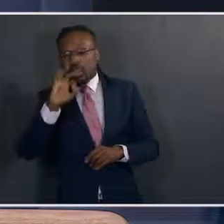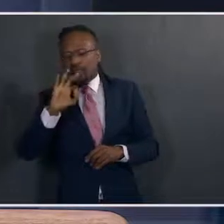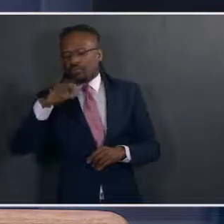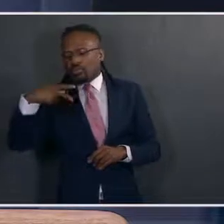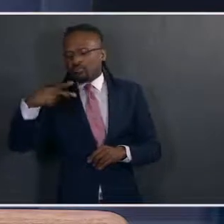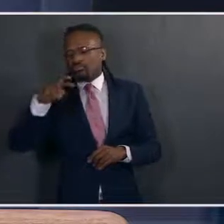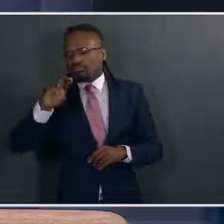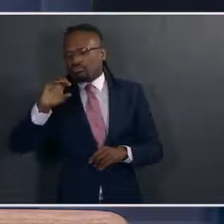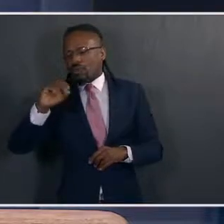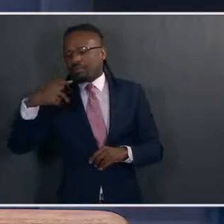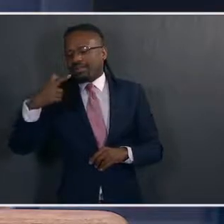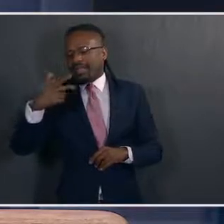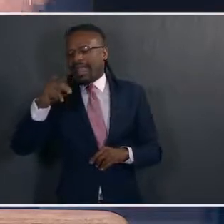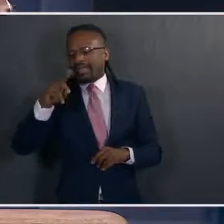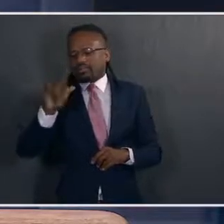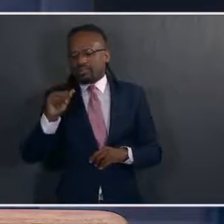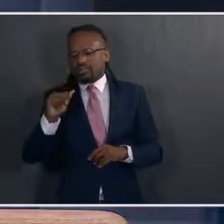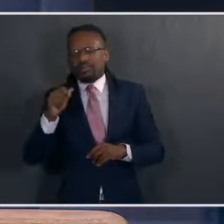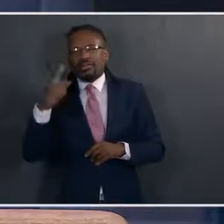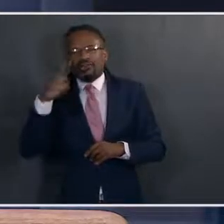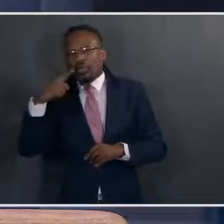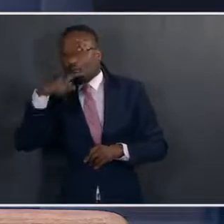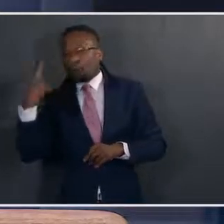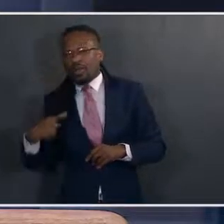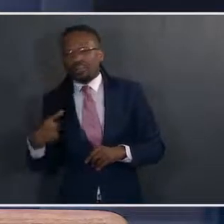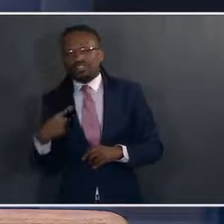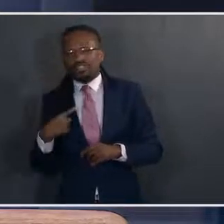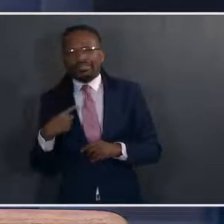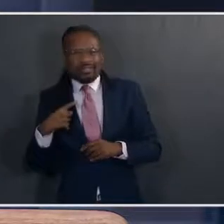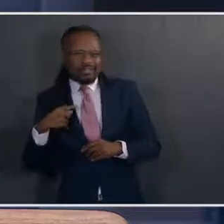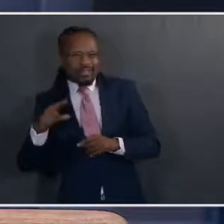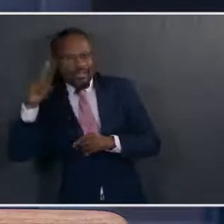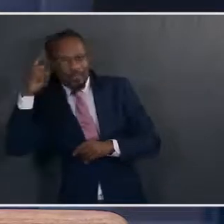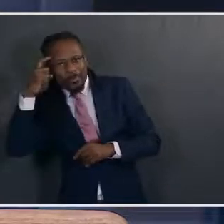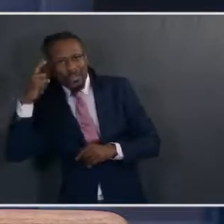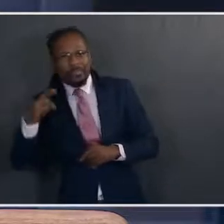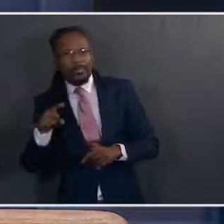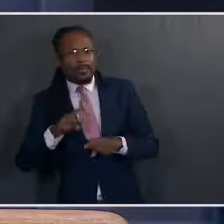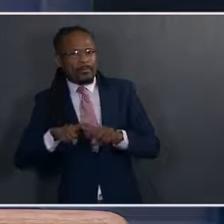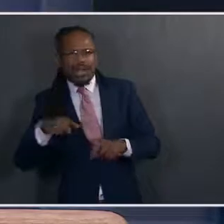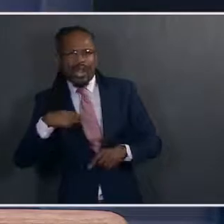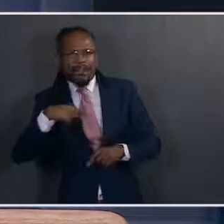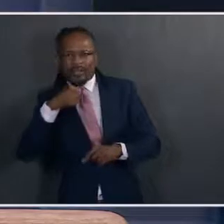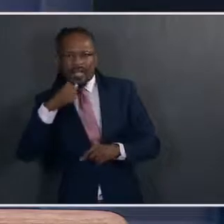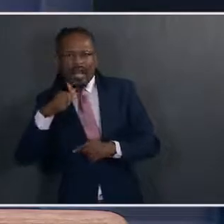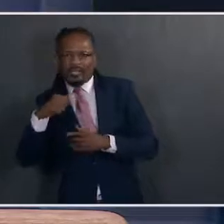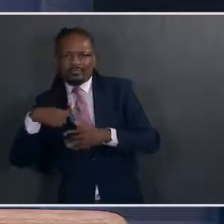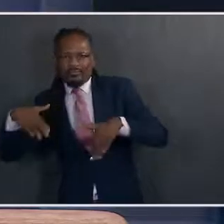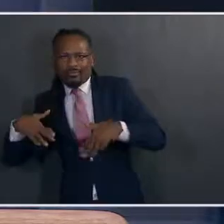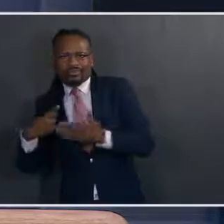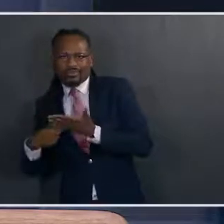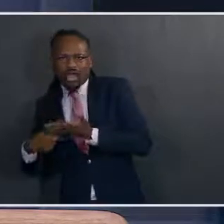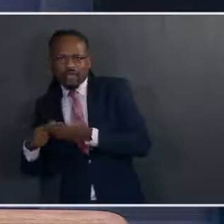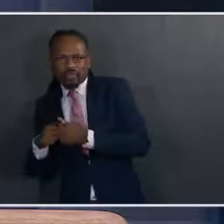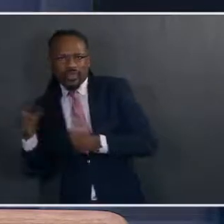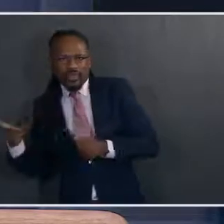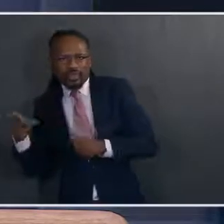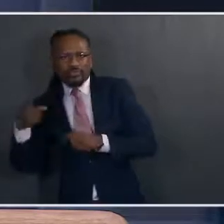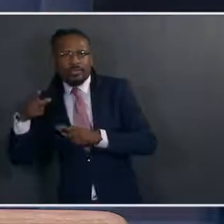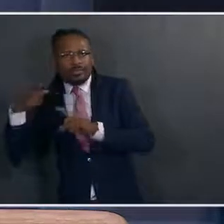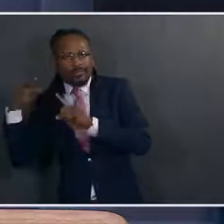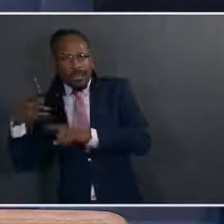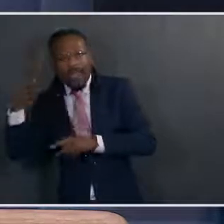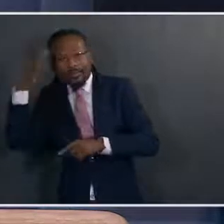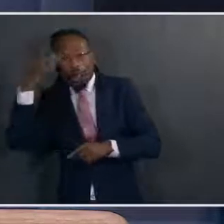I don't know that anyone would question that, or raise your hand, and happy to discuss. But I've not discussed that with him specifically. I do know that when I was at the